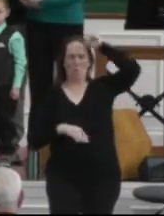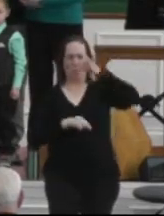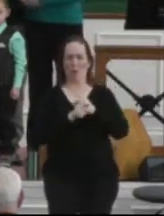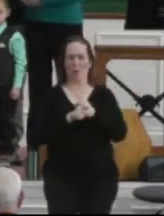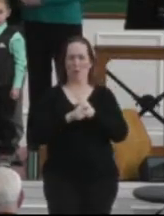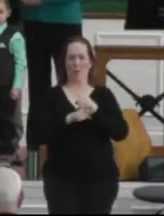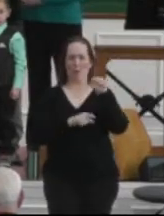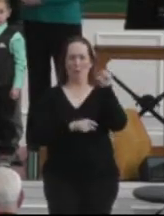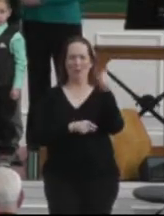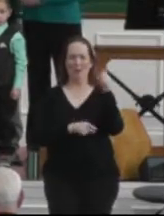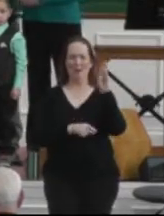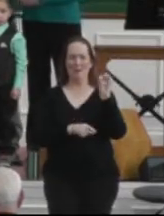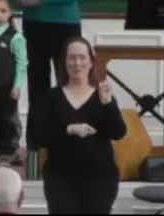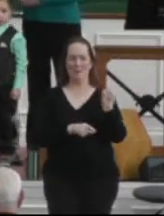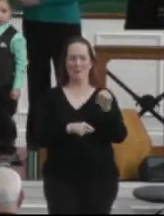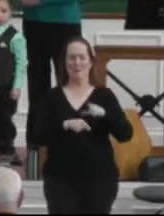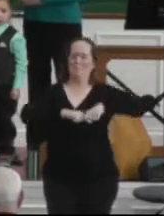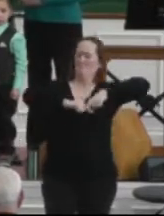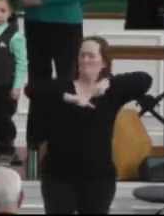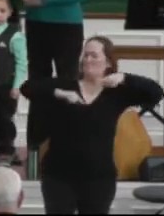He's the big brother here.